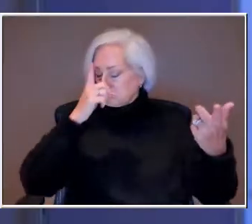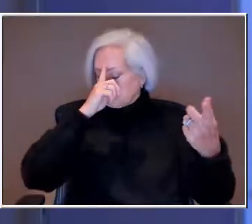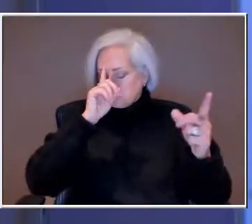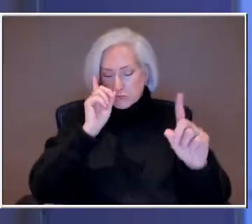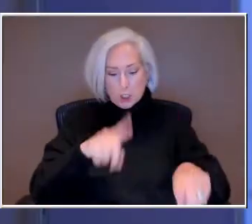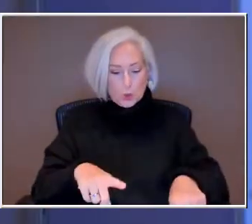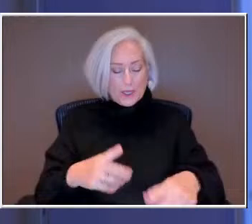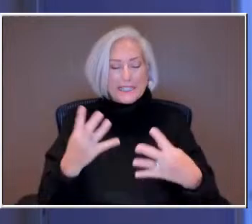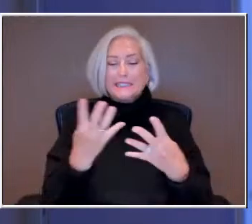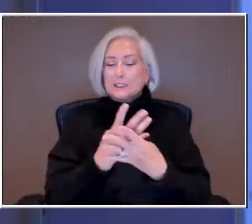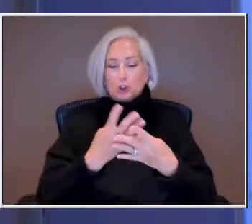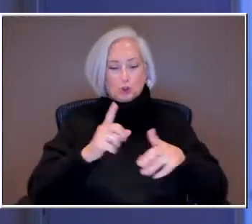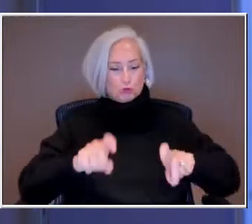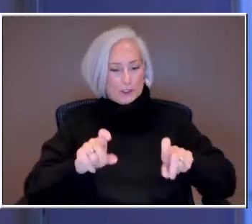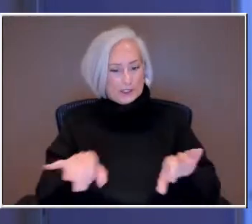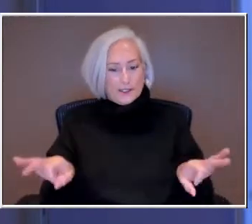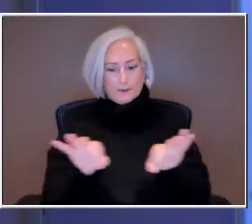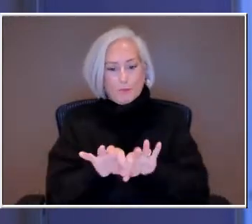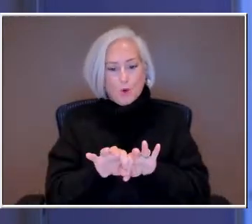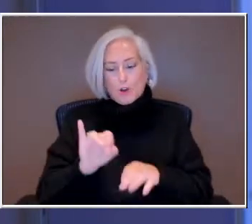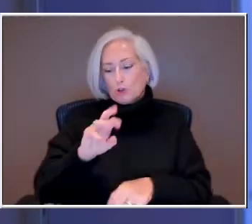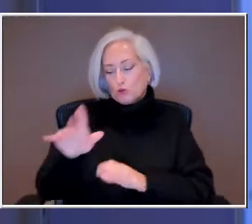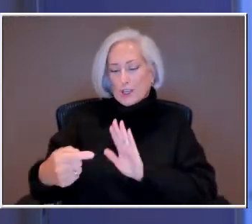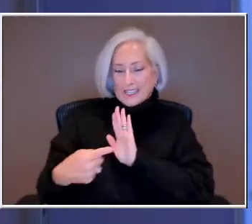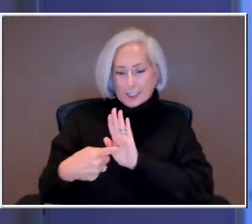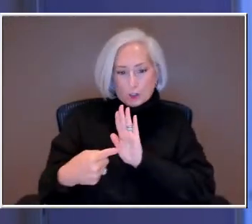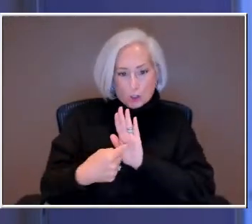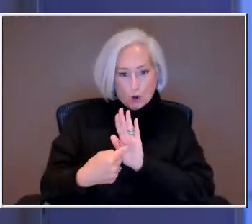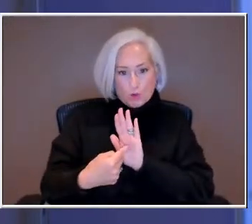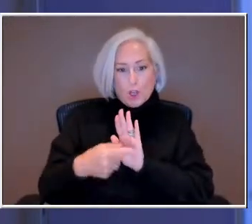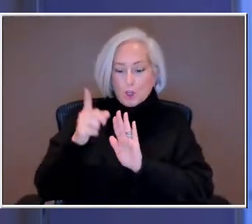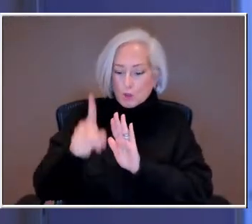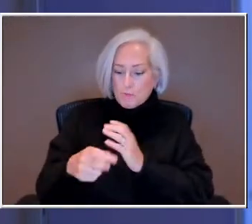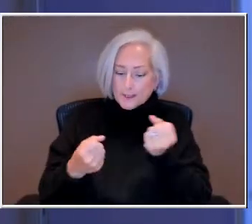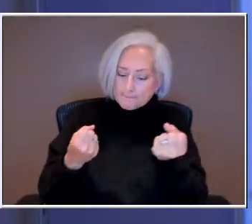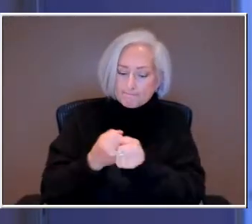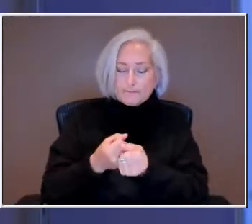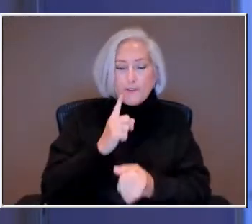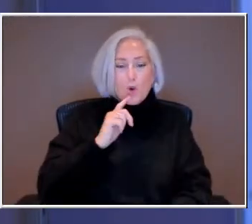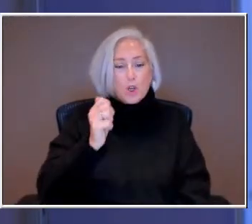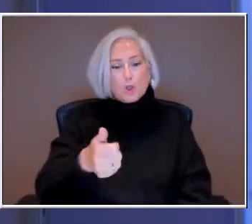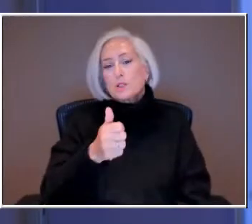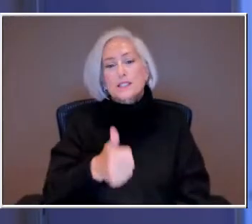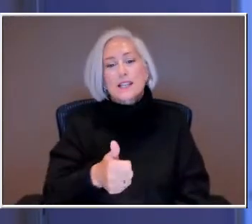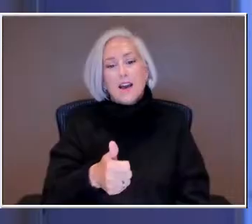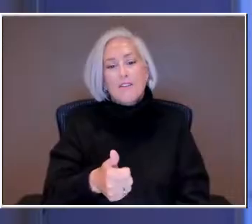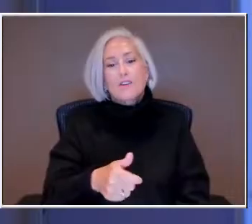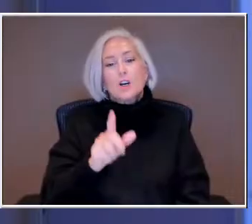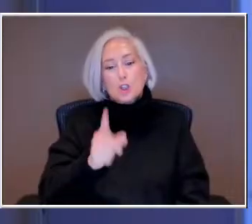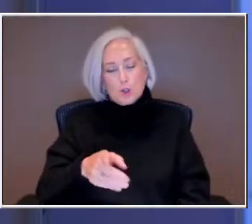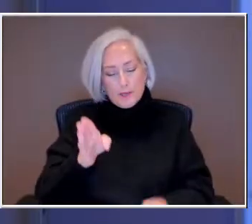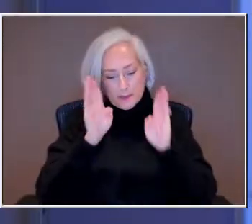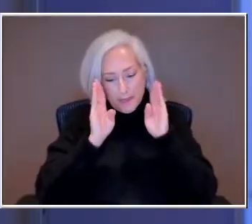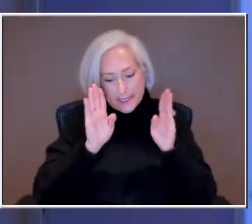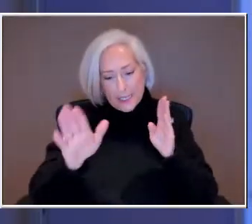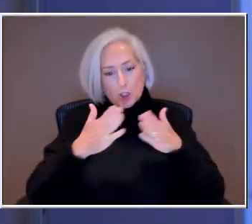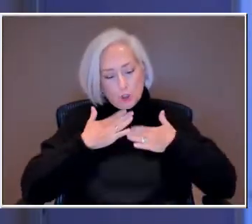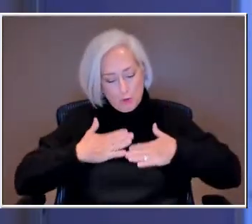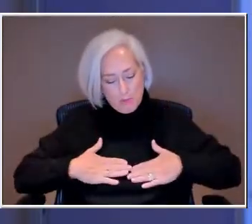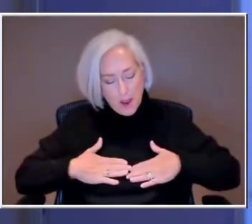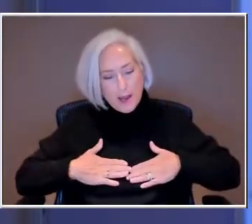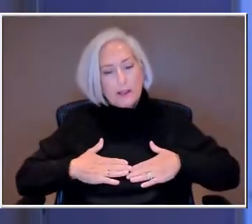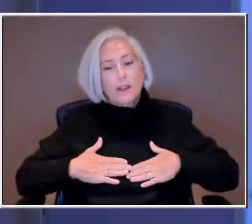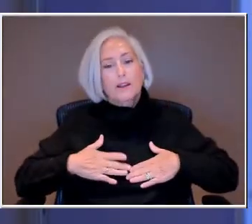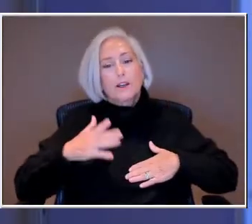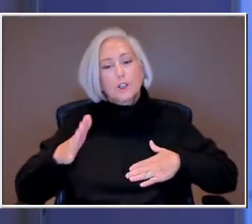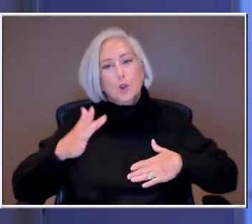so important, and as Jenny exemplifies, you have to be your own advocate. It's really important that you are paying attention to your body, paying attention to your